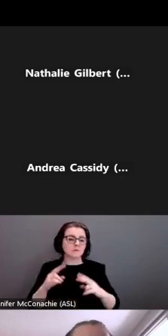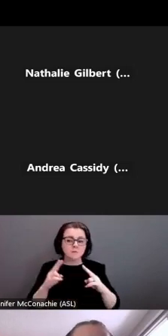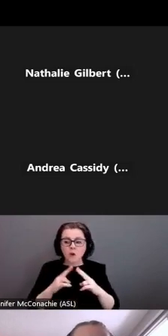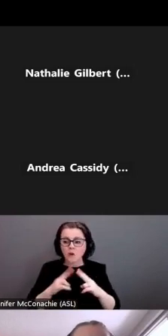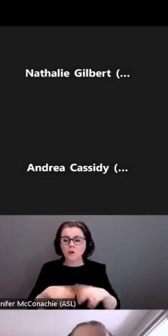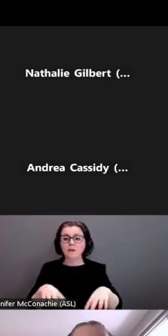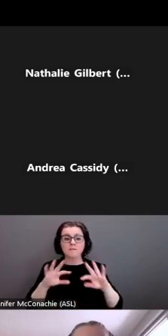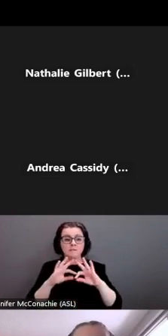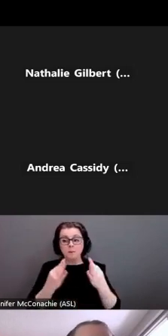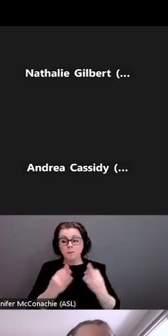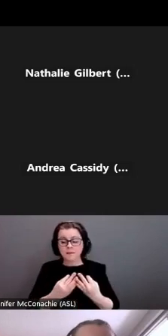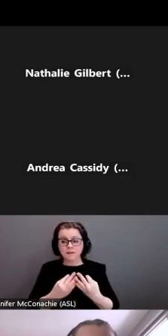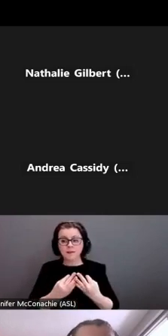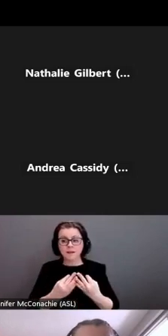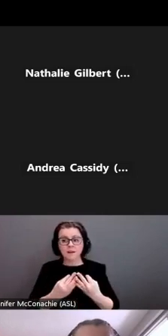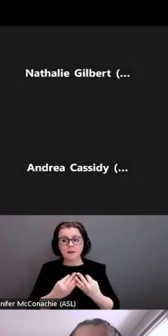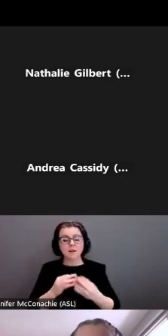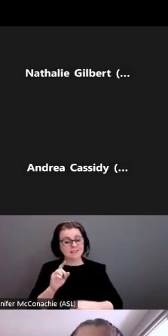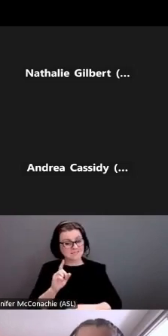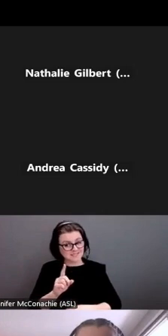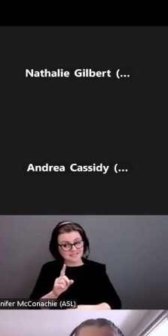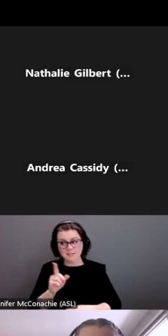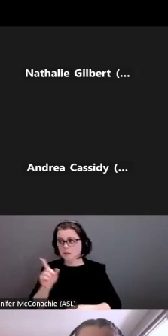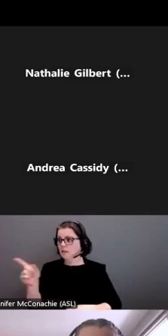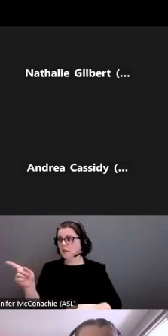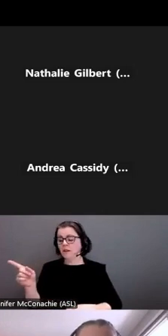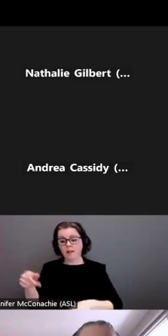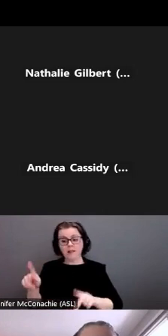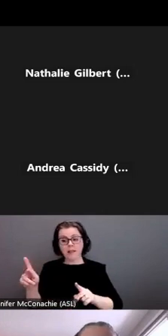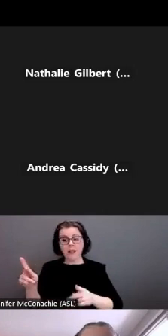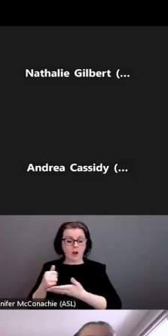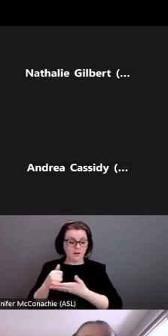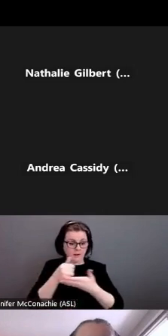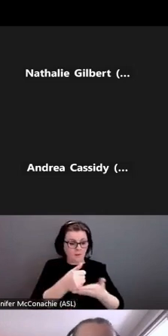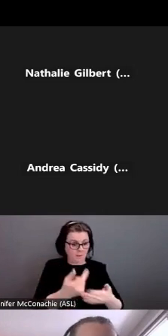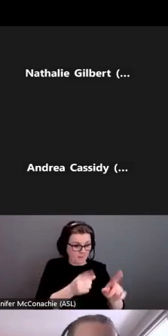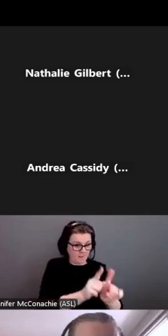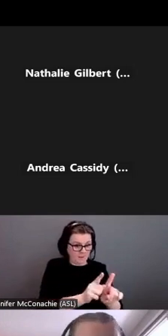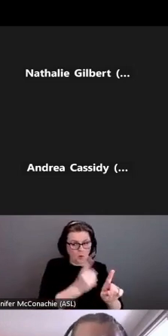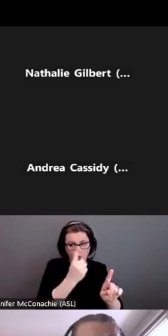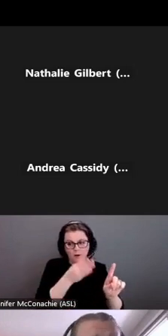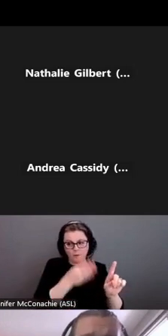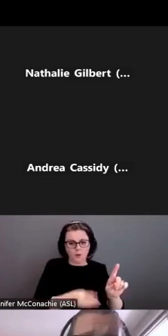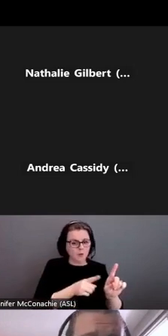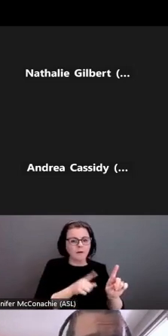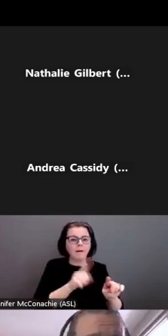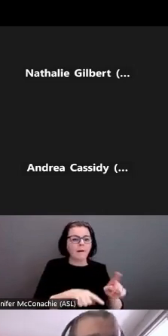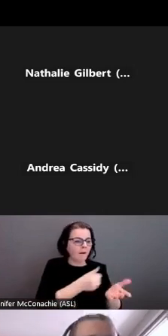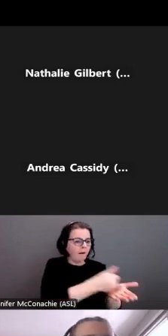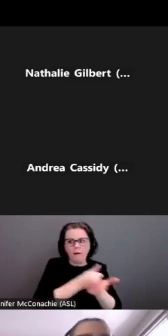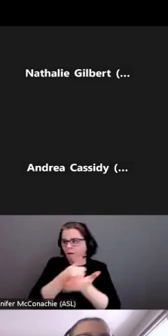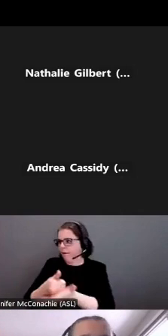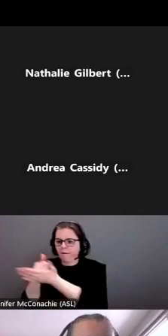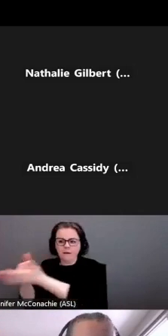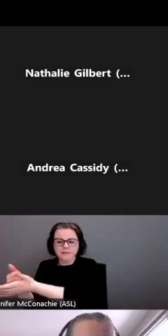can only assist one elector at a time. Oh, excuse me. I didn't read that